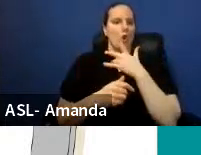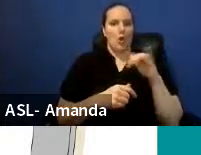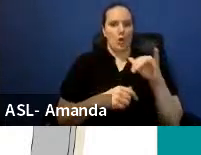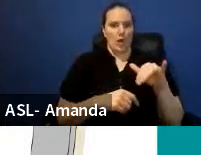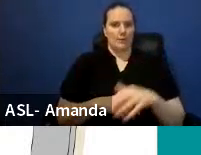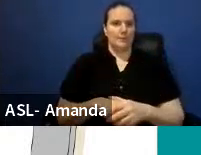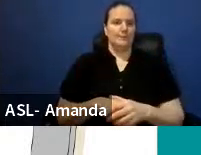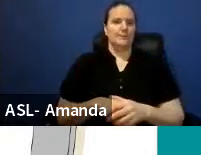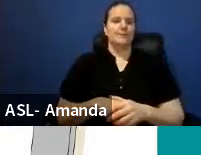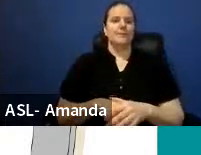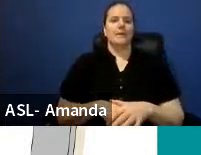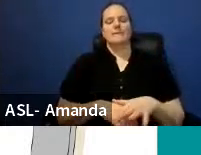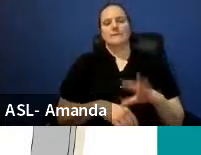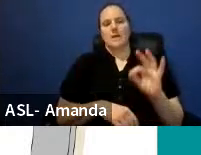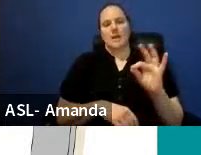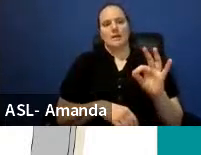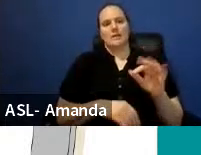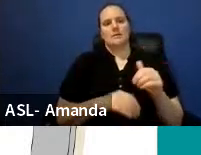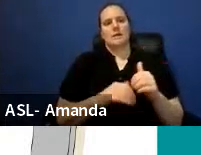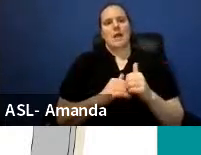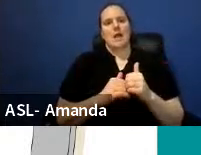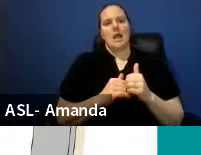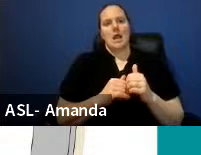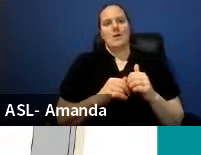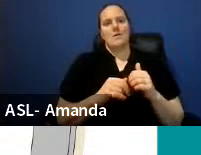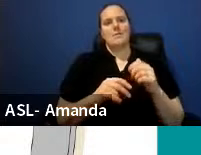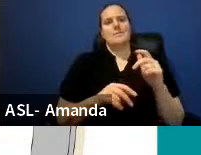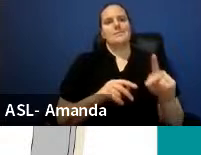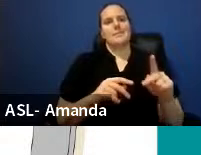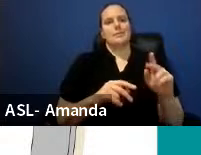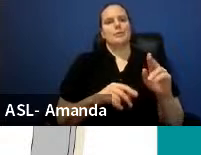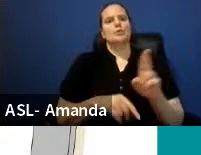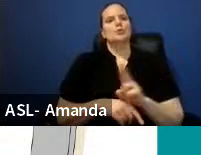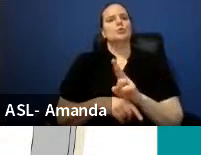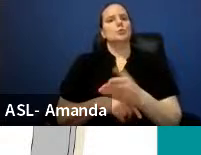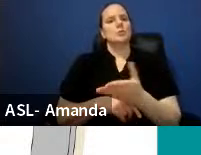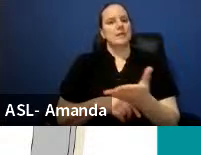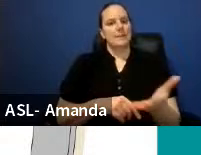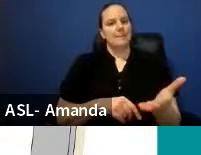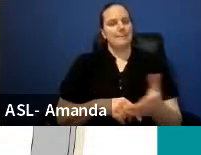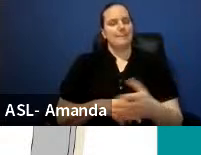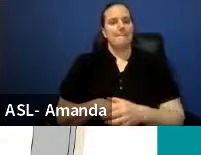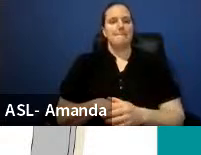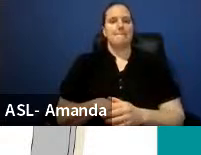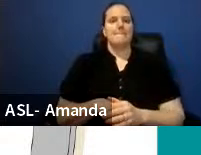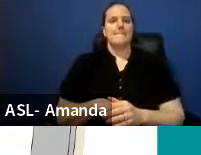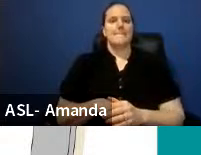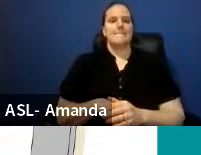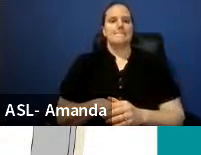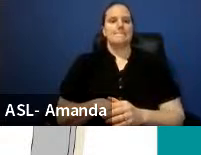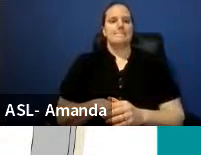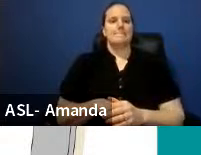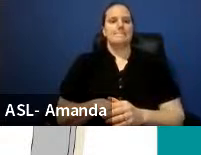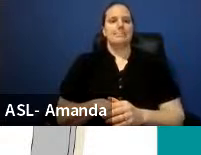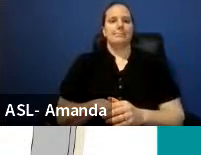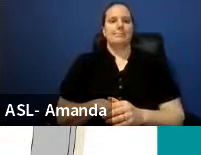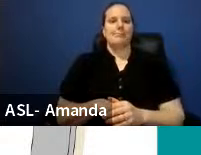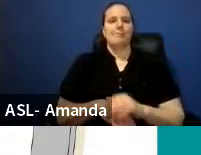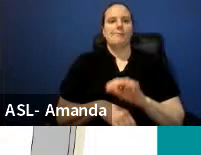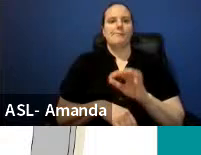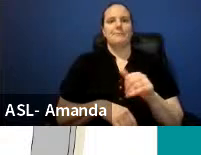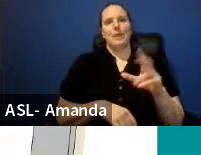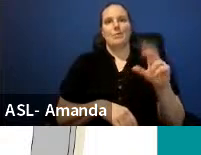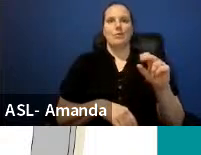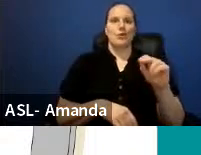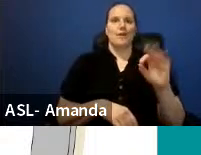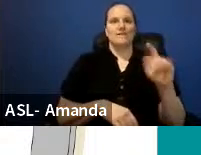find out how people use them. Like, I mean, this one is 30 feet,